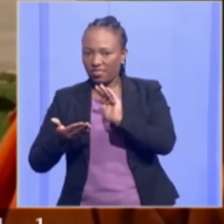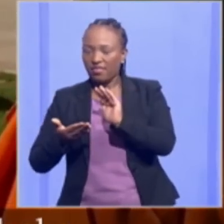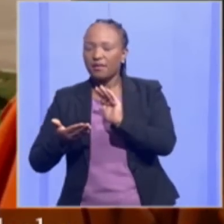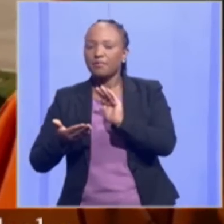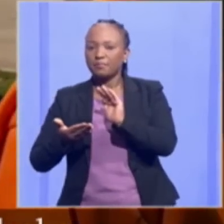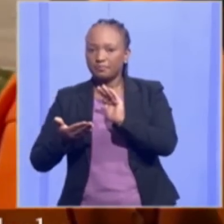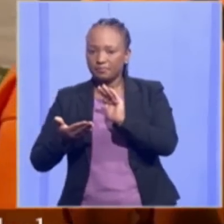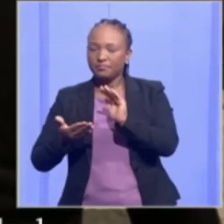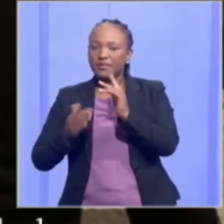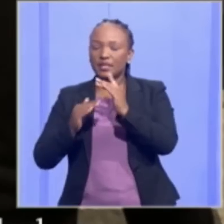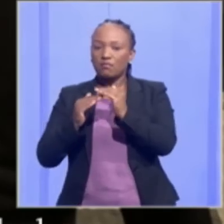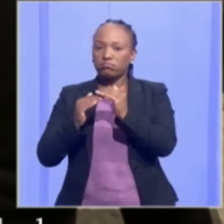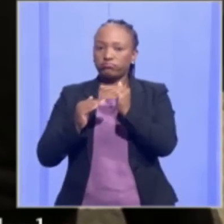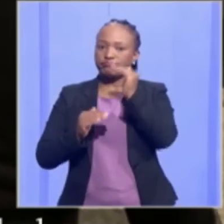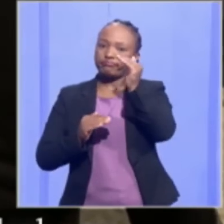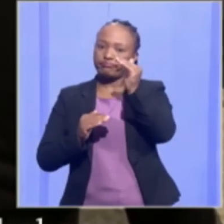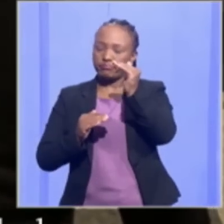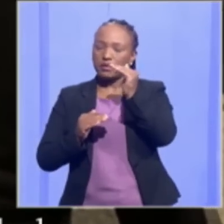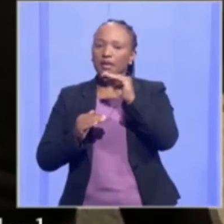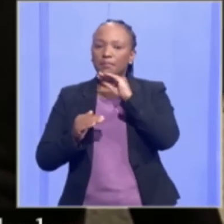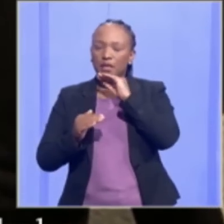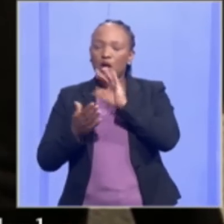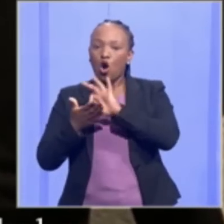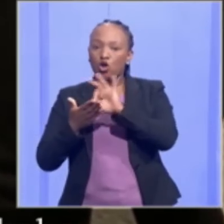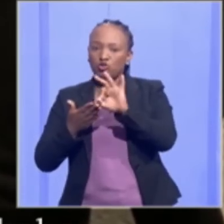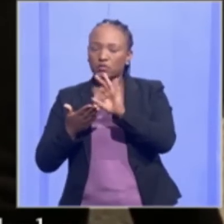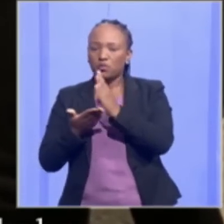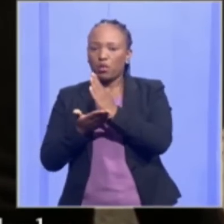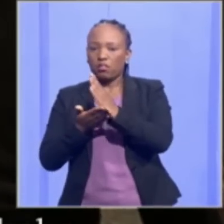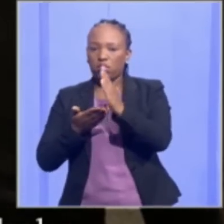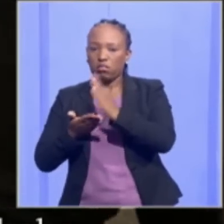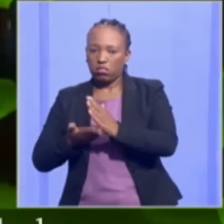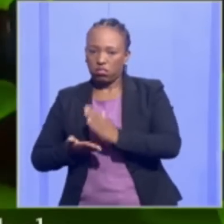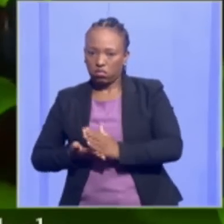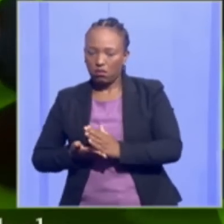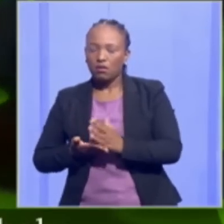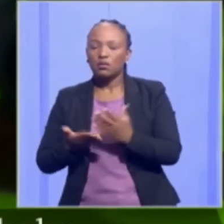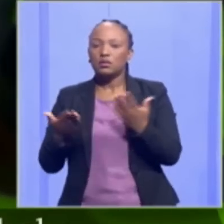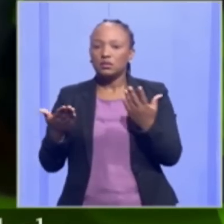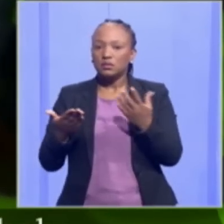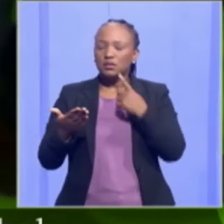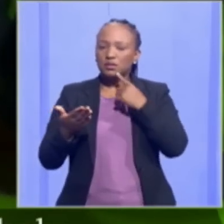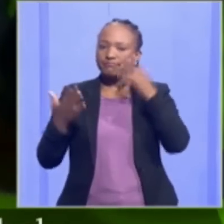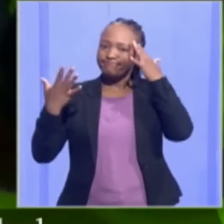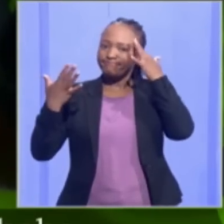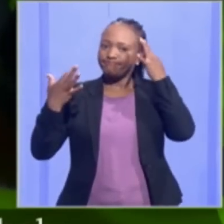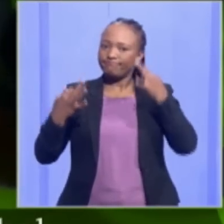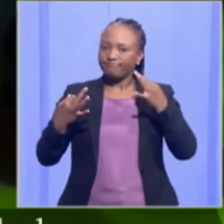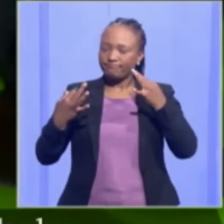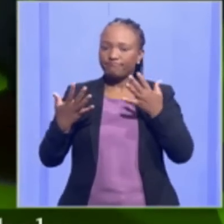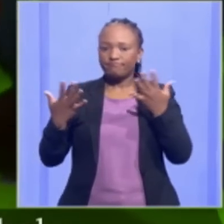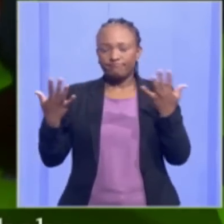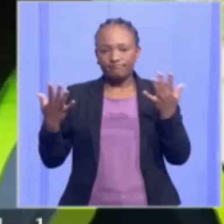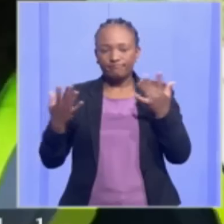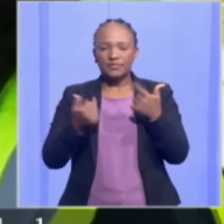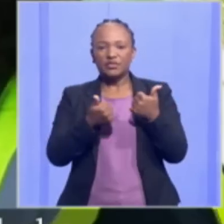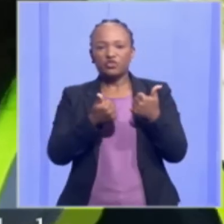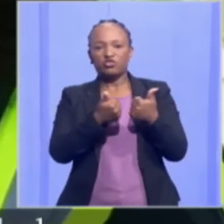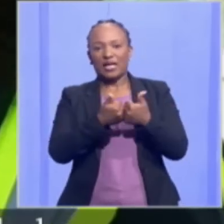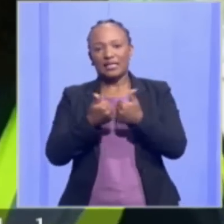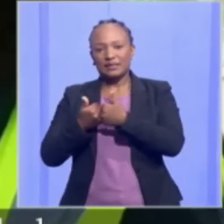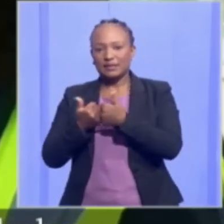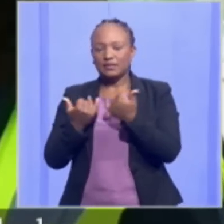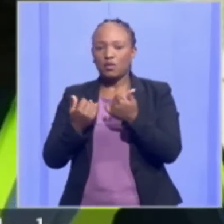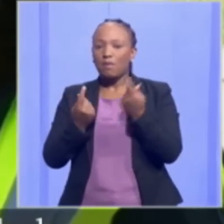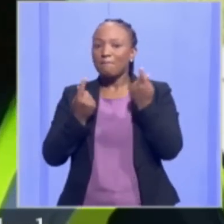55 le ba ka hodimo ho dilemo tseo. Lefapha le boletse ha qeto ena e susumeditswe ke diphephetso tsa yona tsa jwale